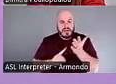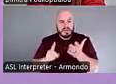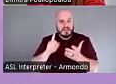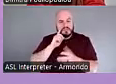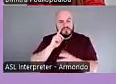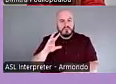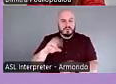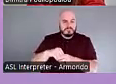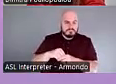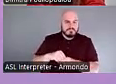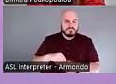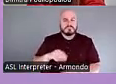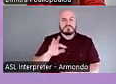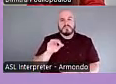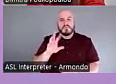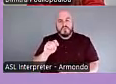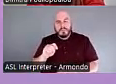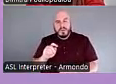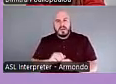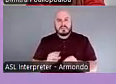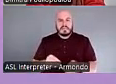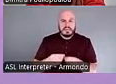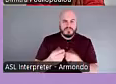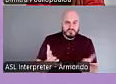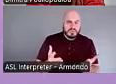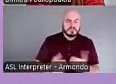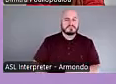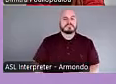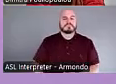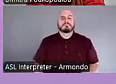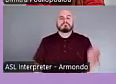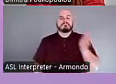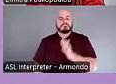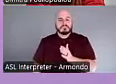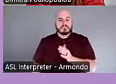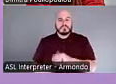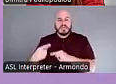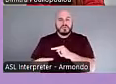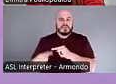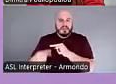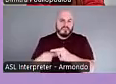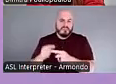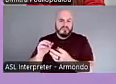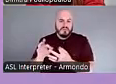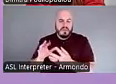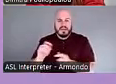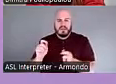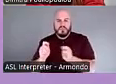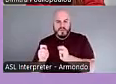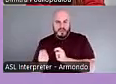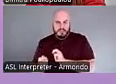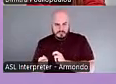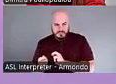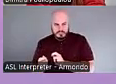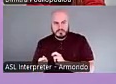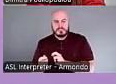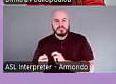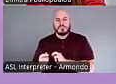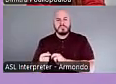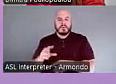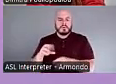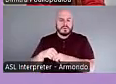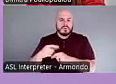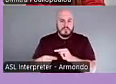the format, and the delivery of the intervention, iterative feedback and refinement, including